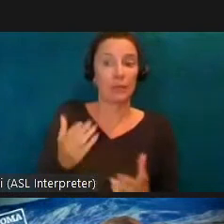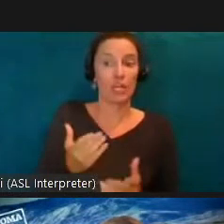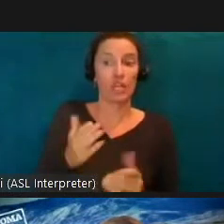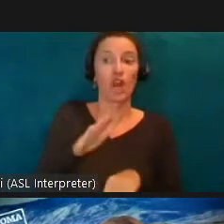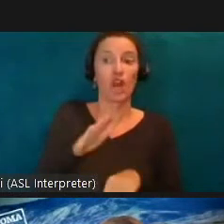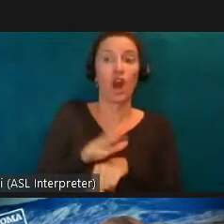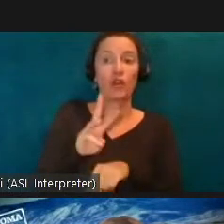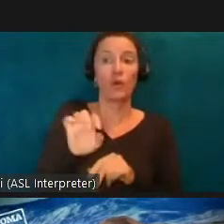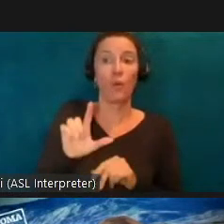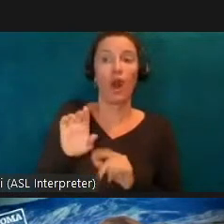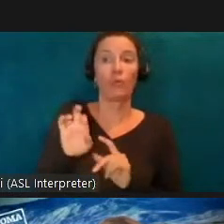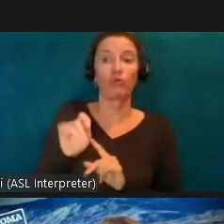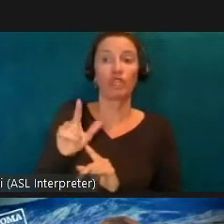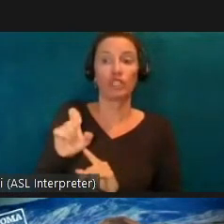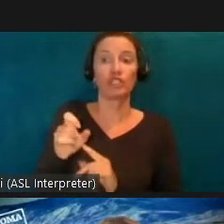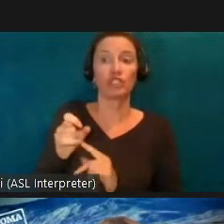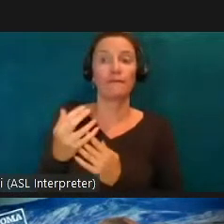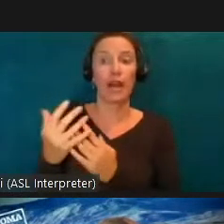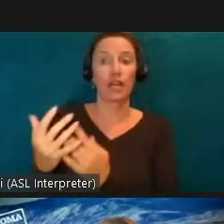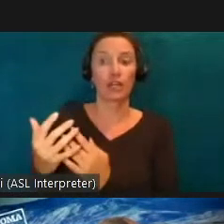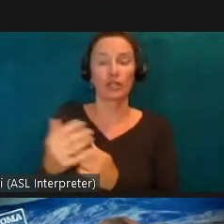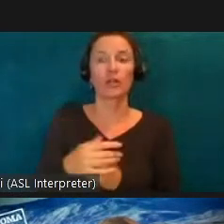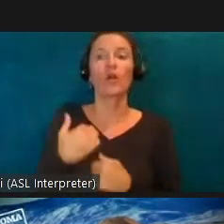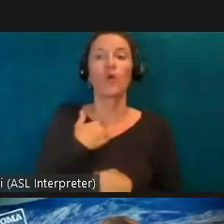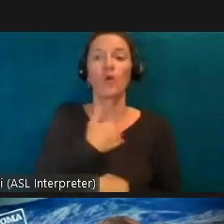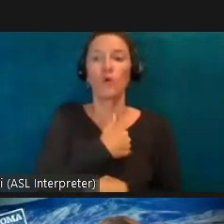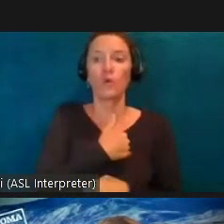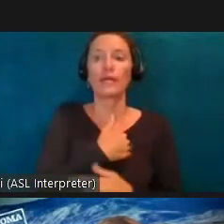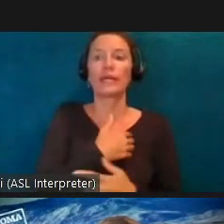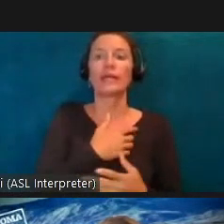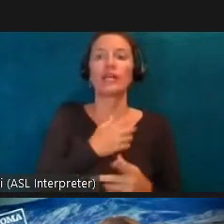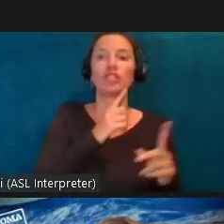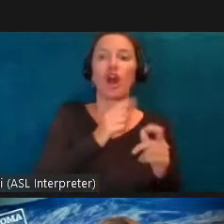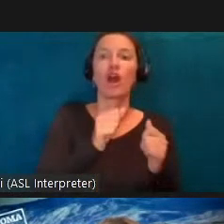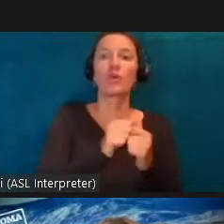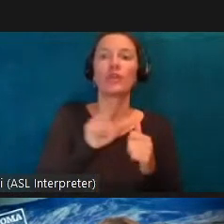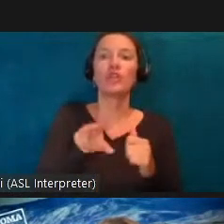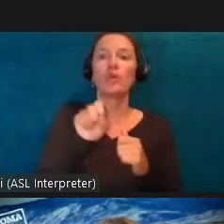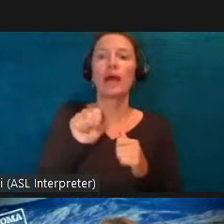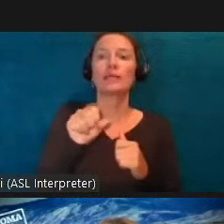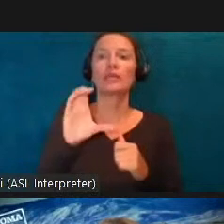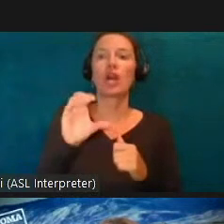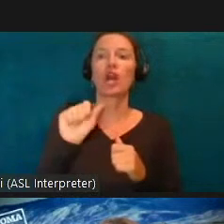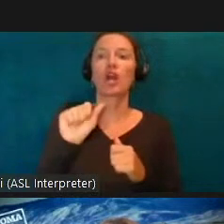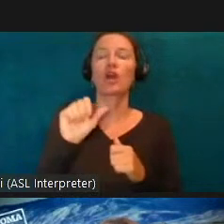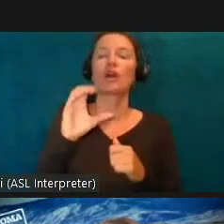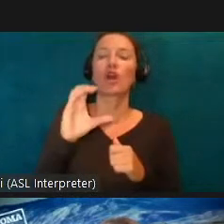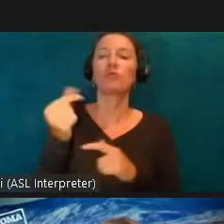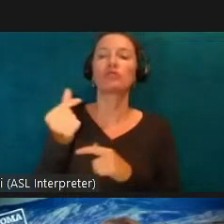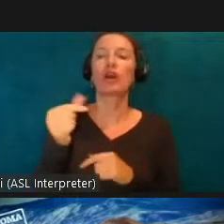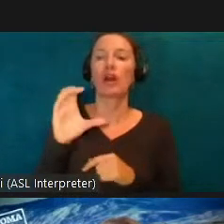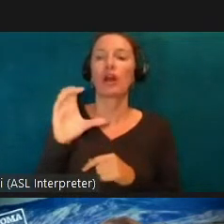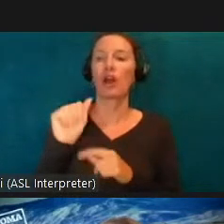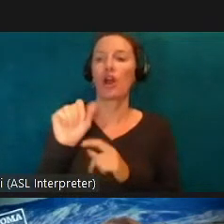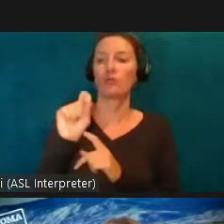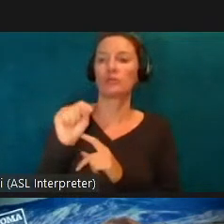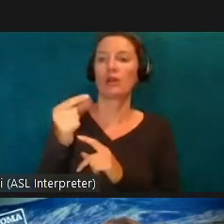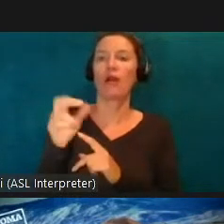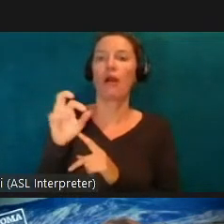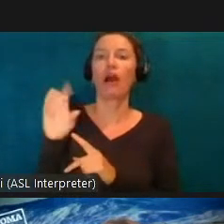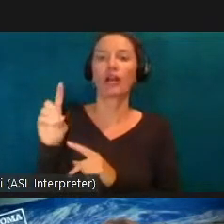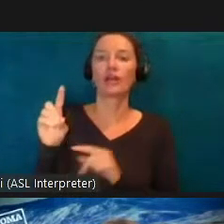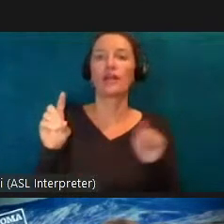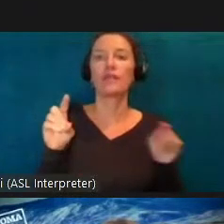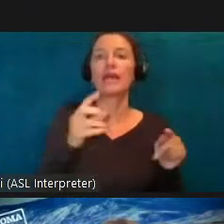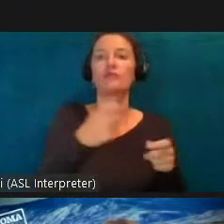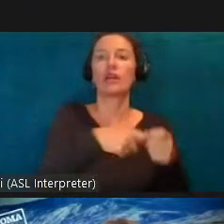Walbridge fire. And we've struck a deal with the United States Coast Guard. As the Coast Guard transitions 7